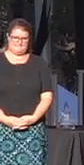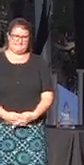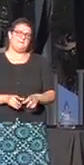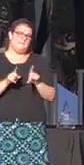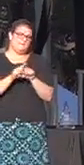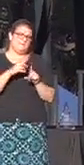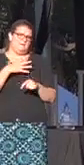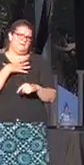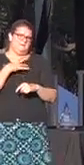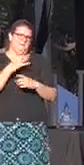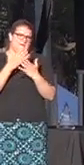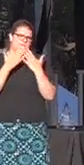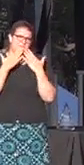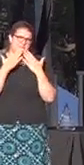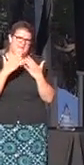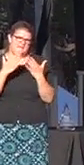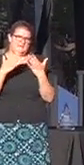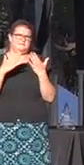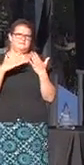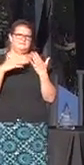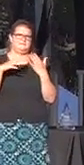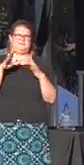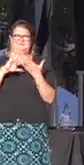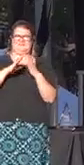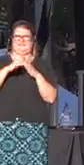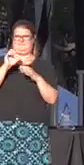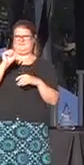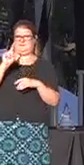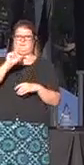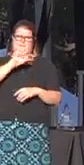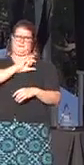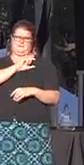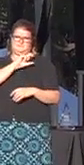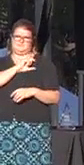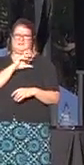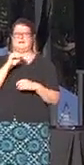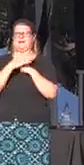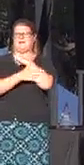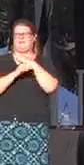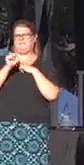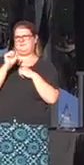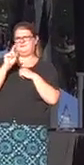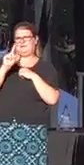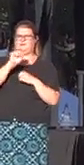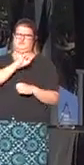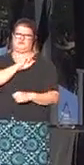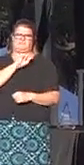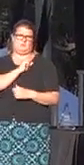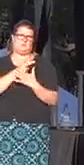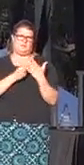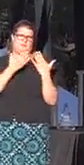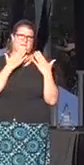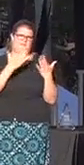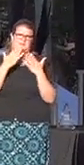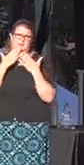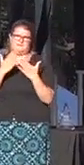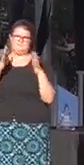I'd also like to give a special thanks to the many City of San Diego police officers and County of San Diego Sheriff deputies.